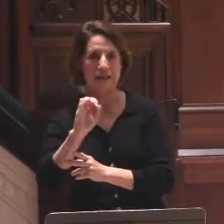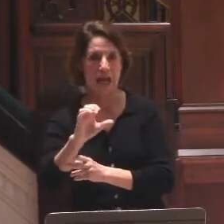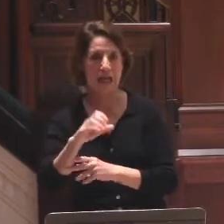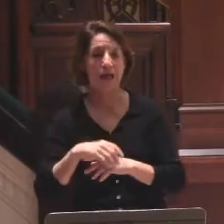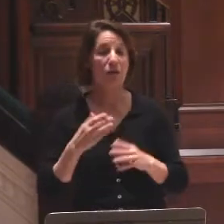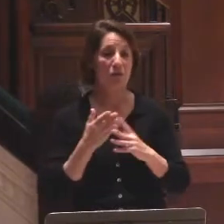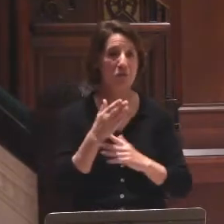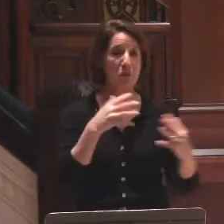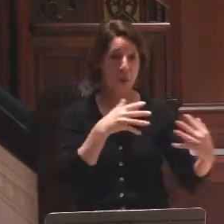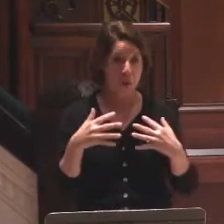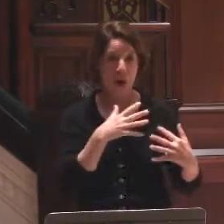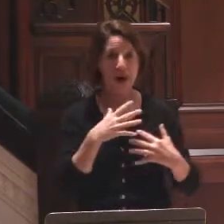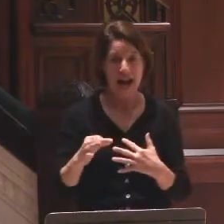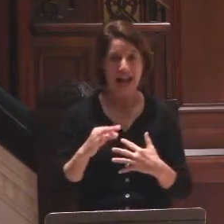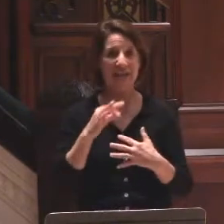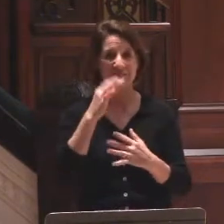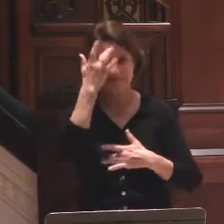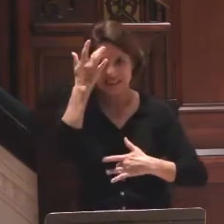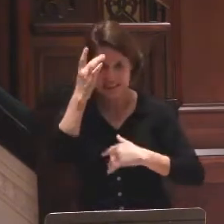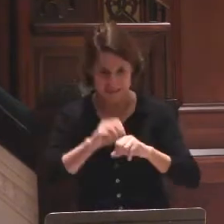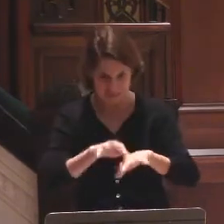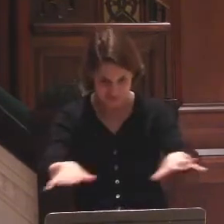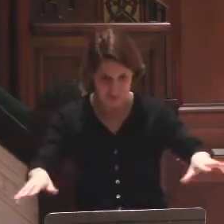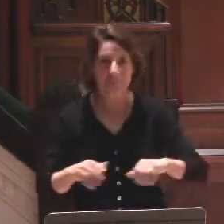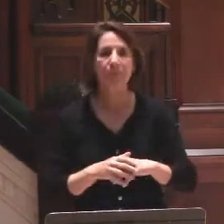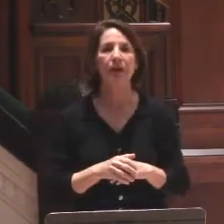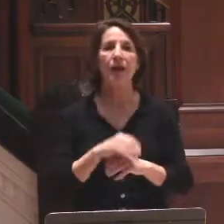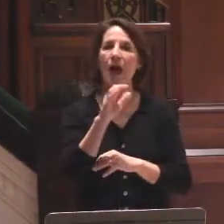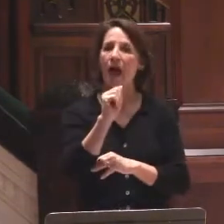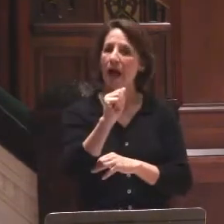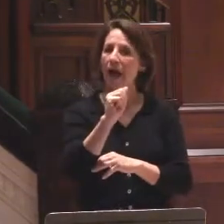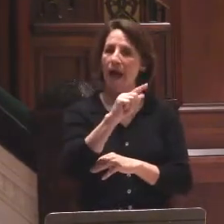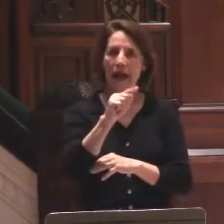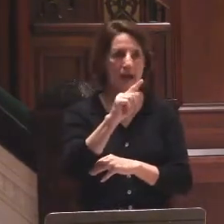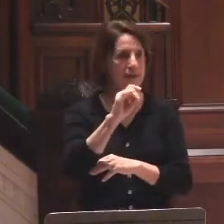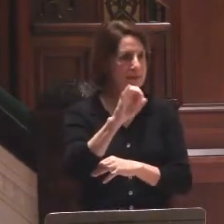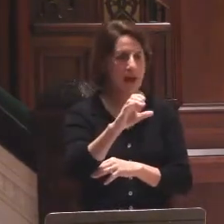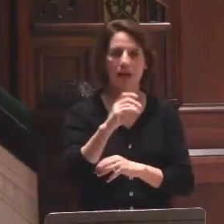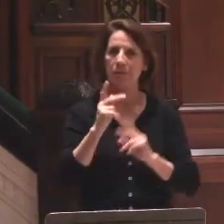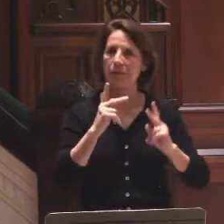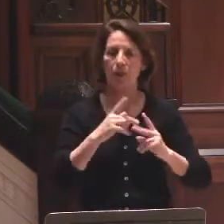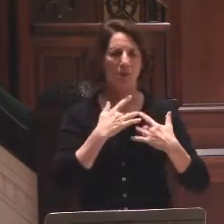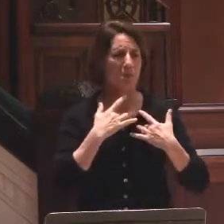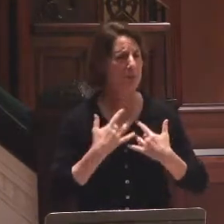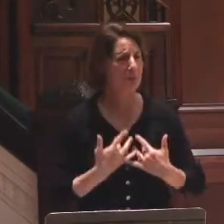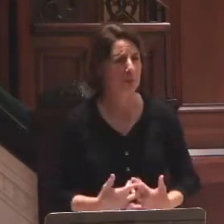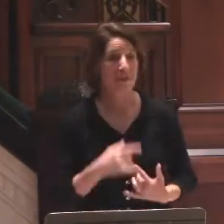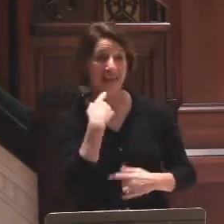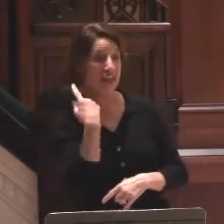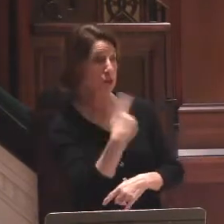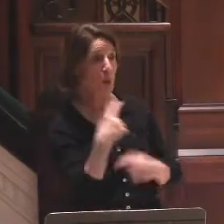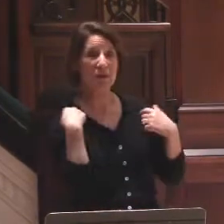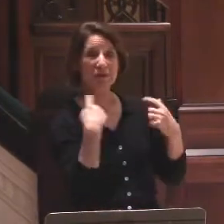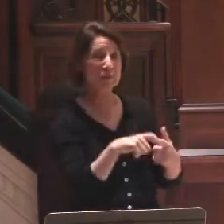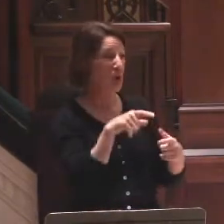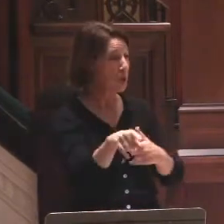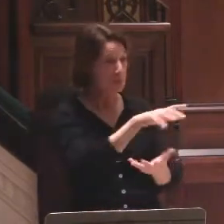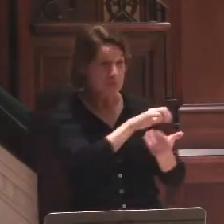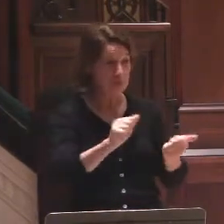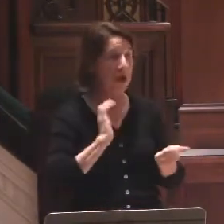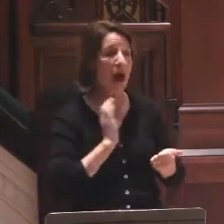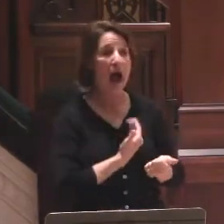disease. The Aztec people were totally demoralized. They told the Spanish, "Look, you destroyed our